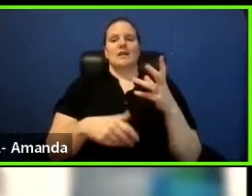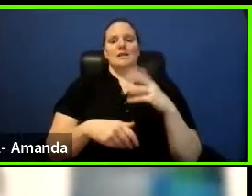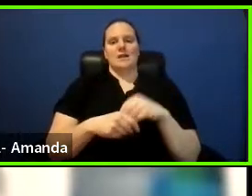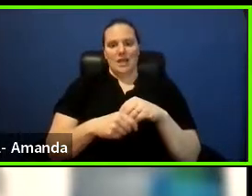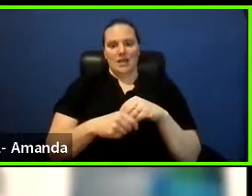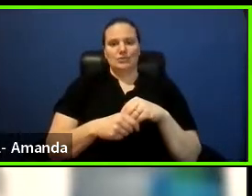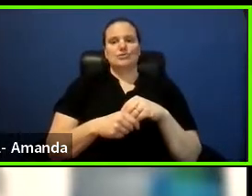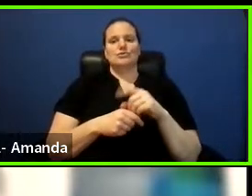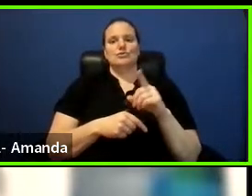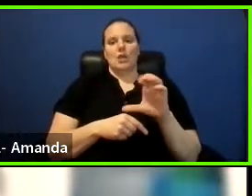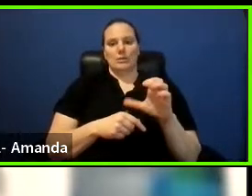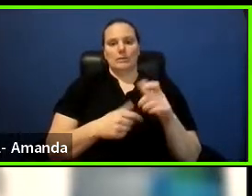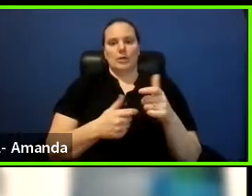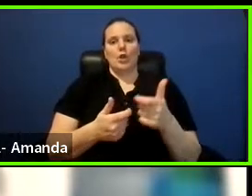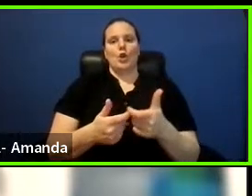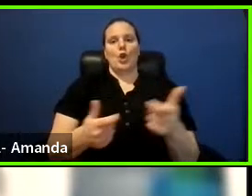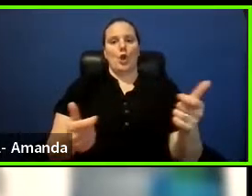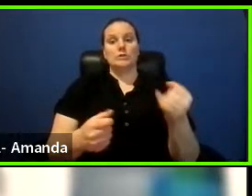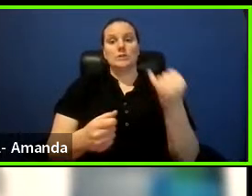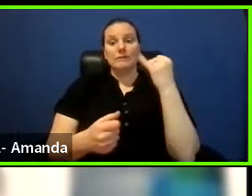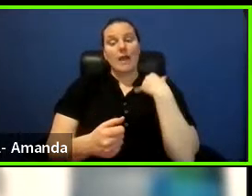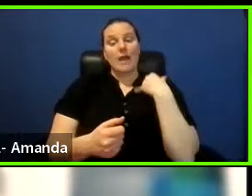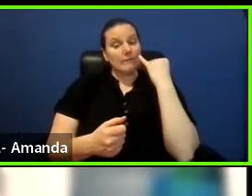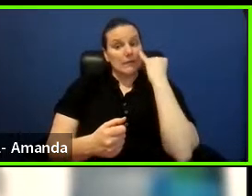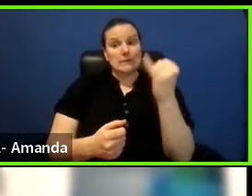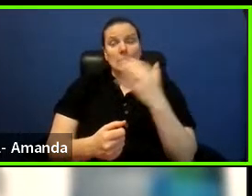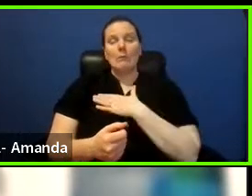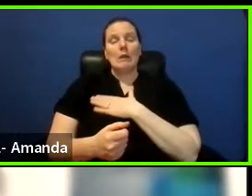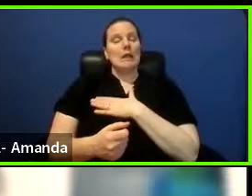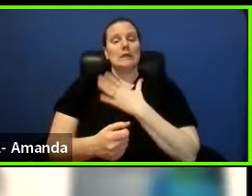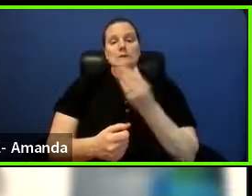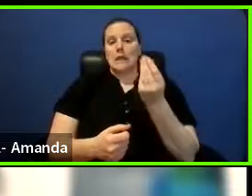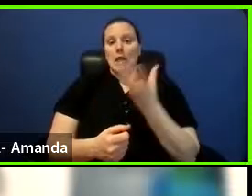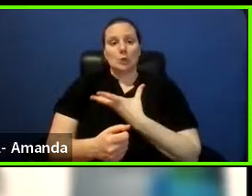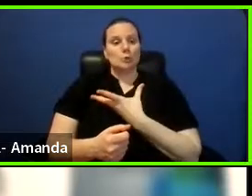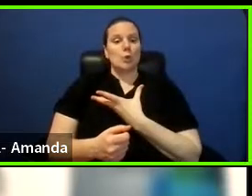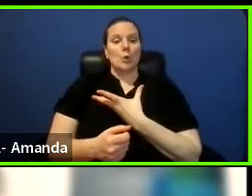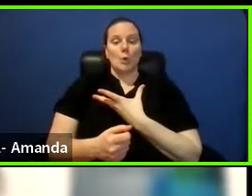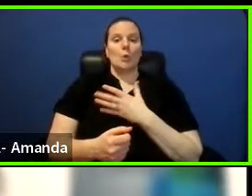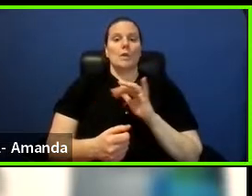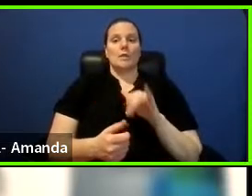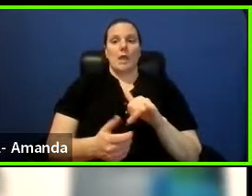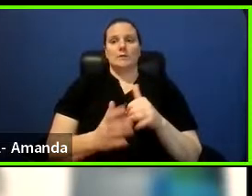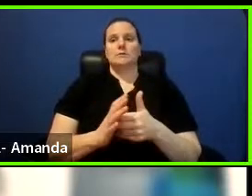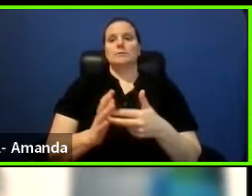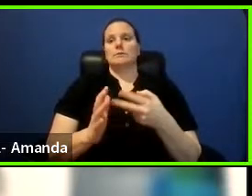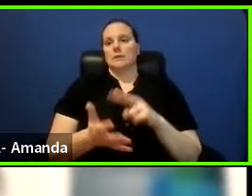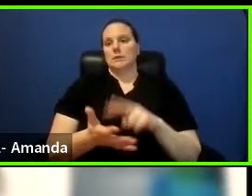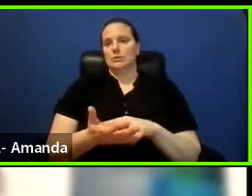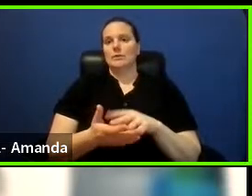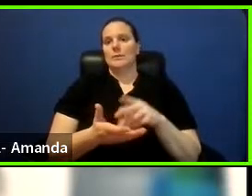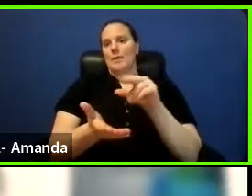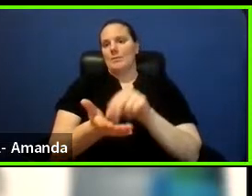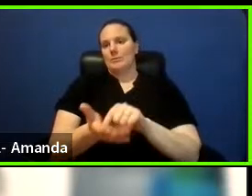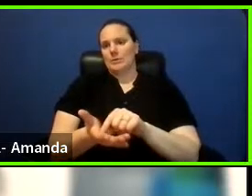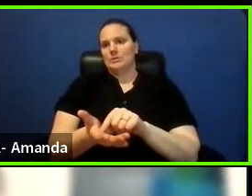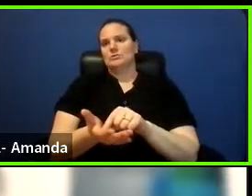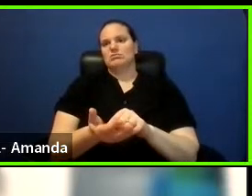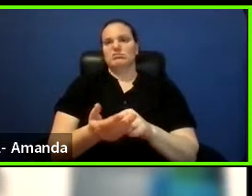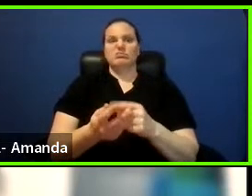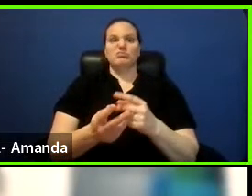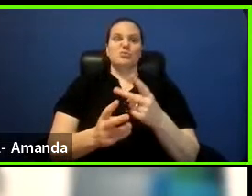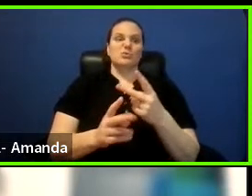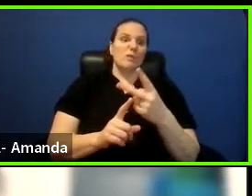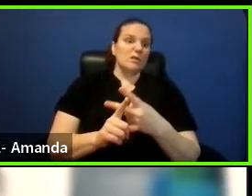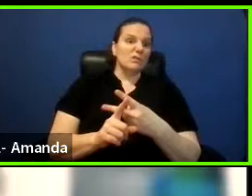document that large. So if there are ideas, please let us know. This is really meant to be something that's published in the next few months.